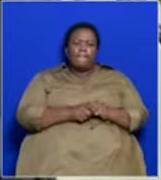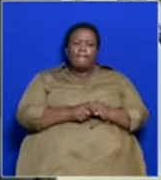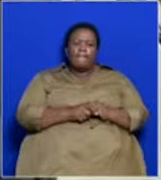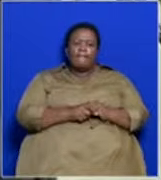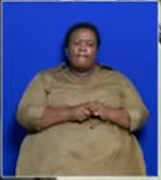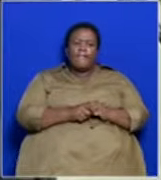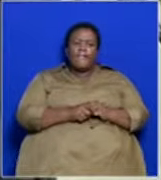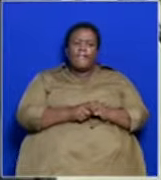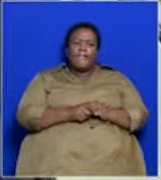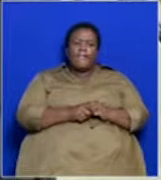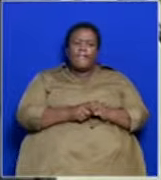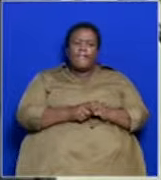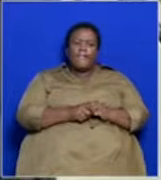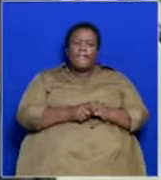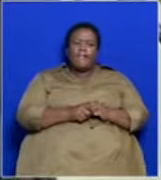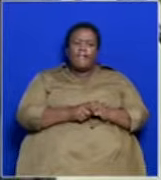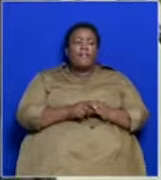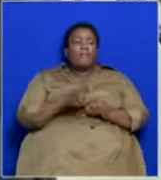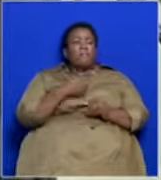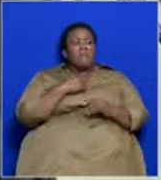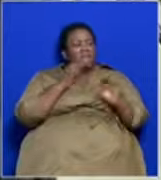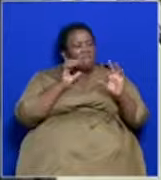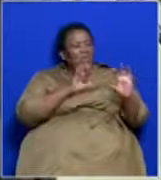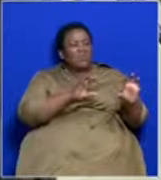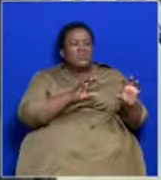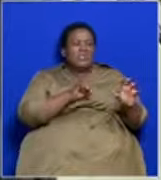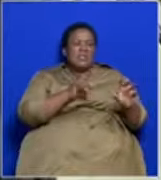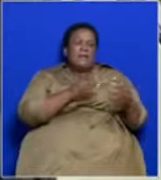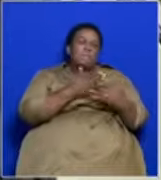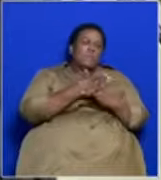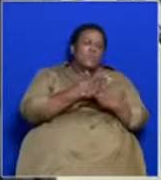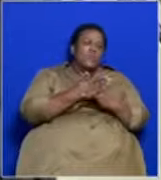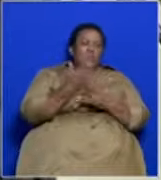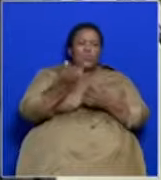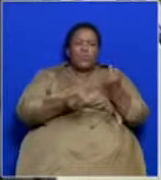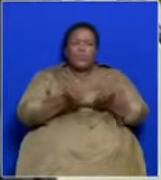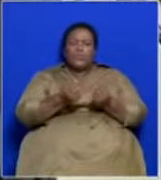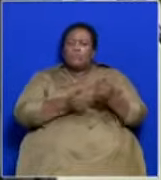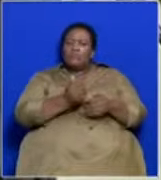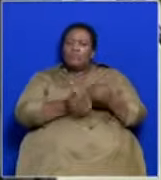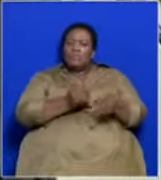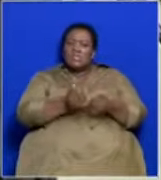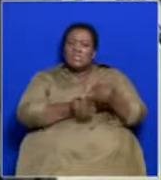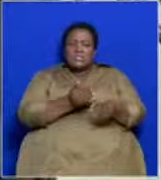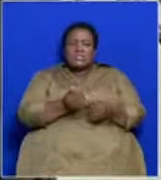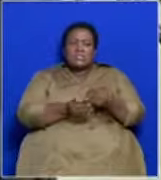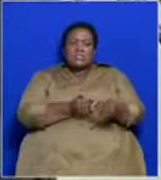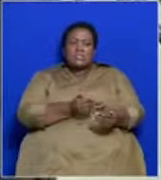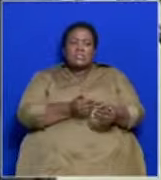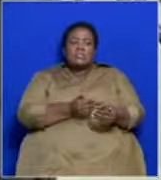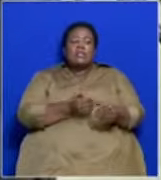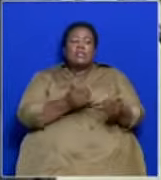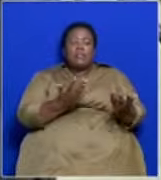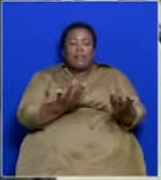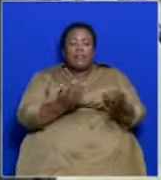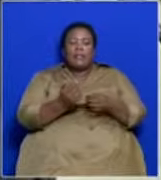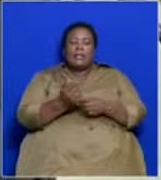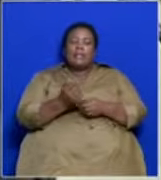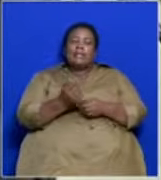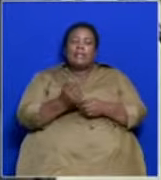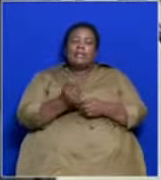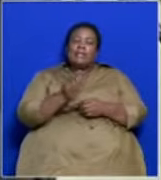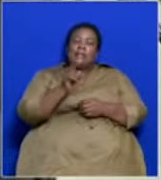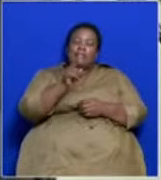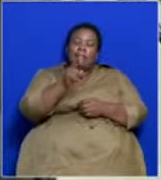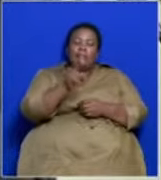forcing him through the court processes, that will be the duty of the advocate